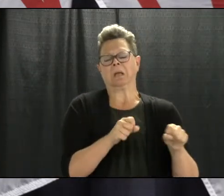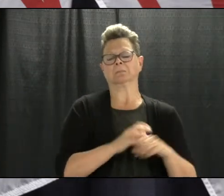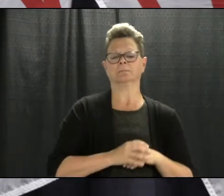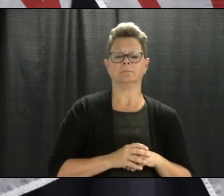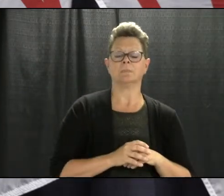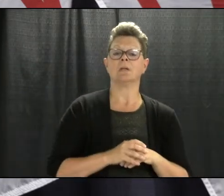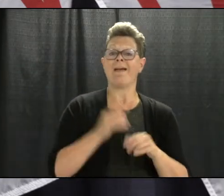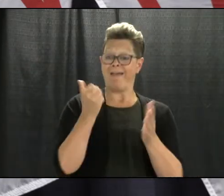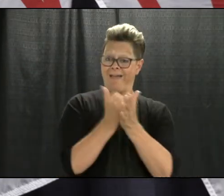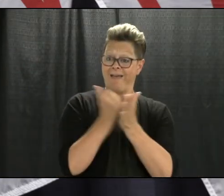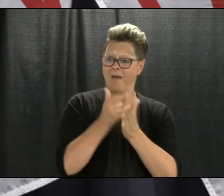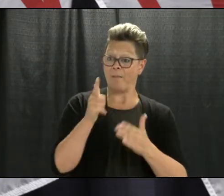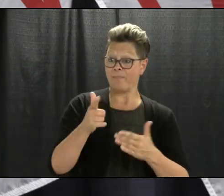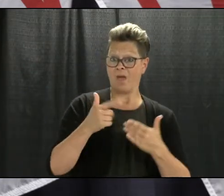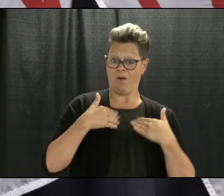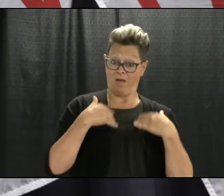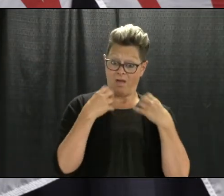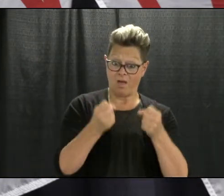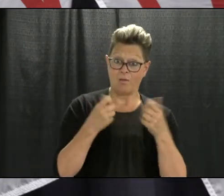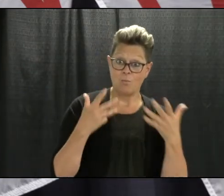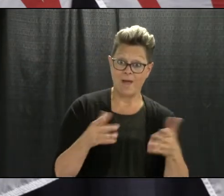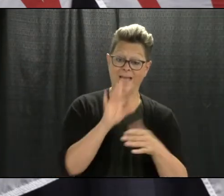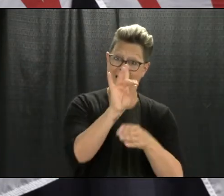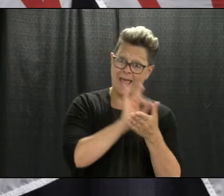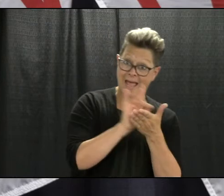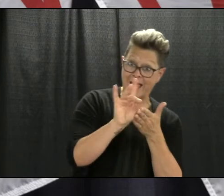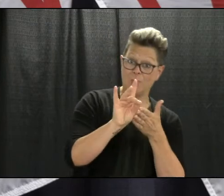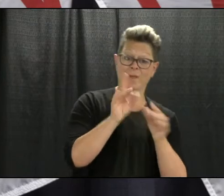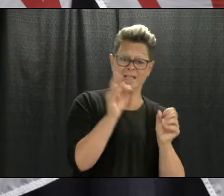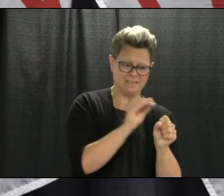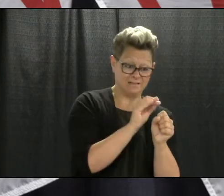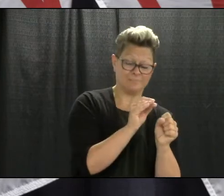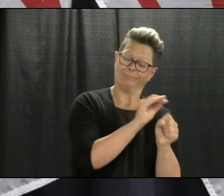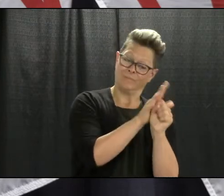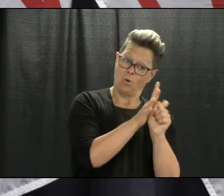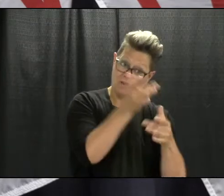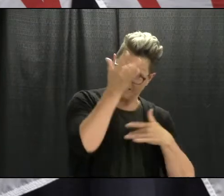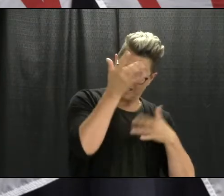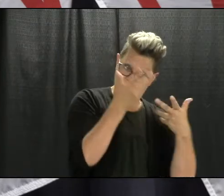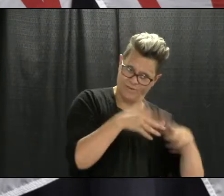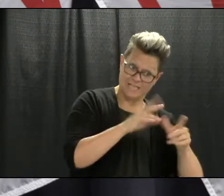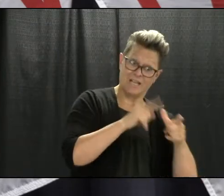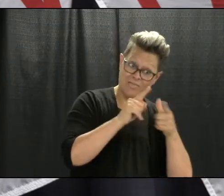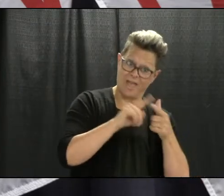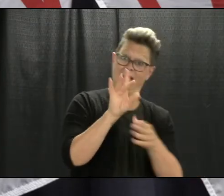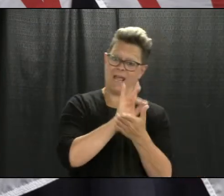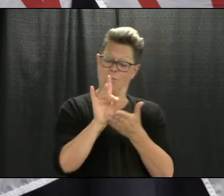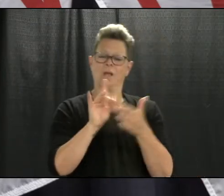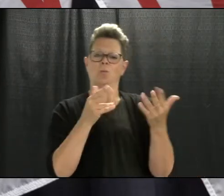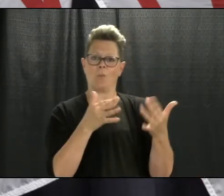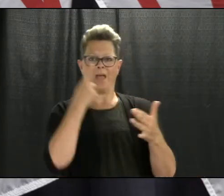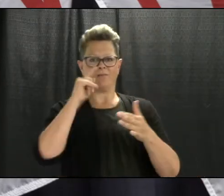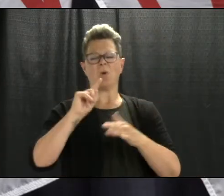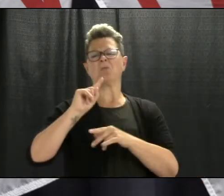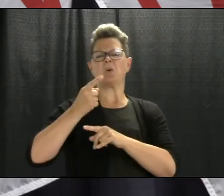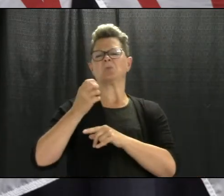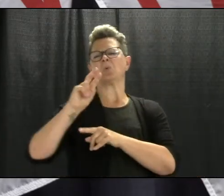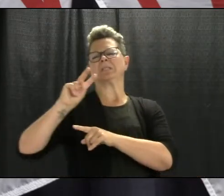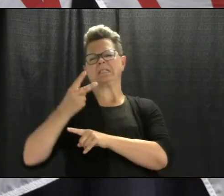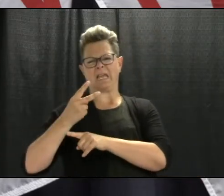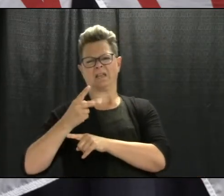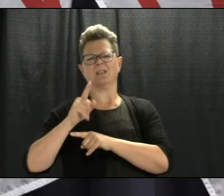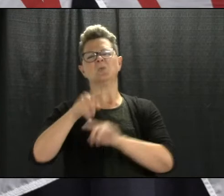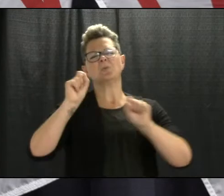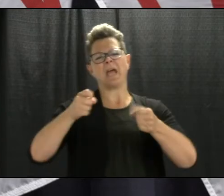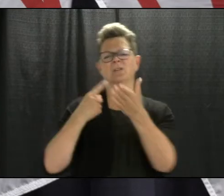immune response, you can wait at least 8 weeks after recovery from COVID-19 infection before getting a first or second dose. Parents can talk with their